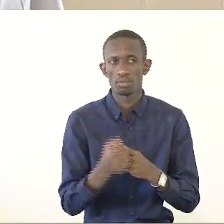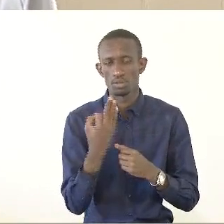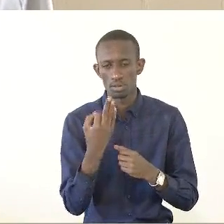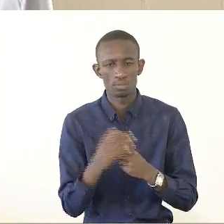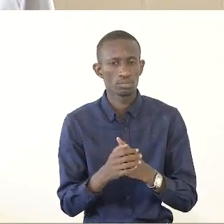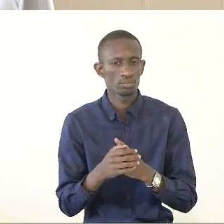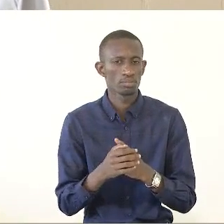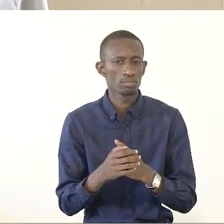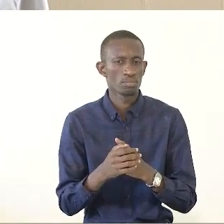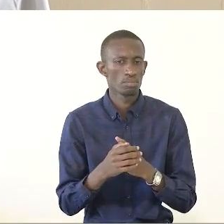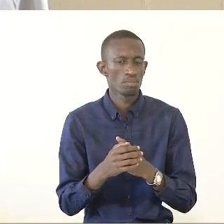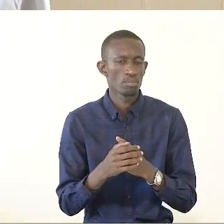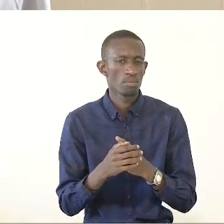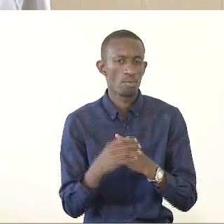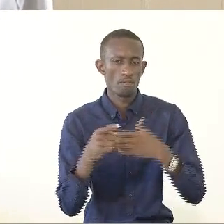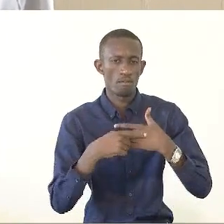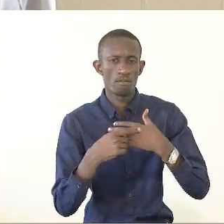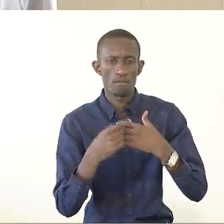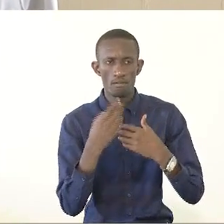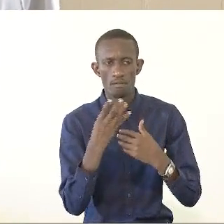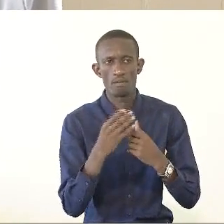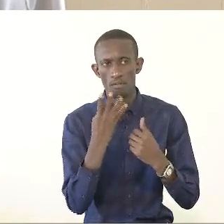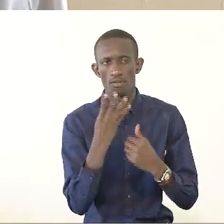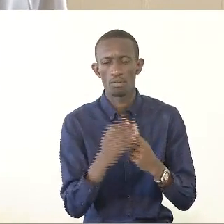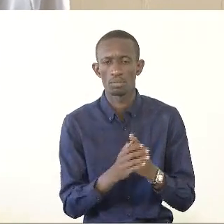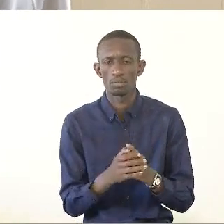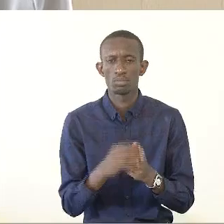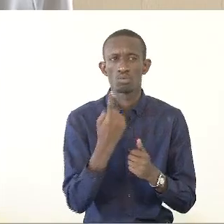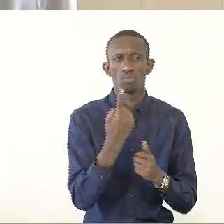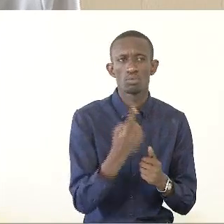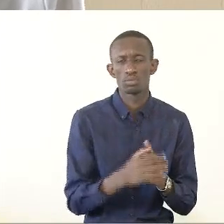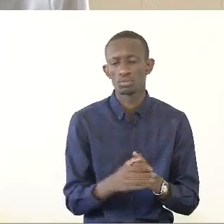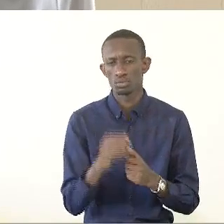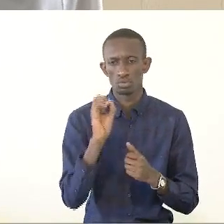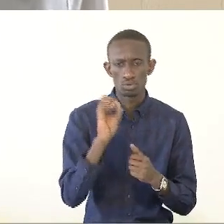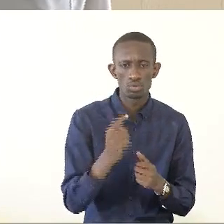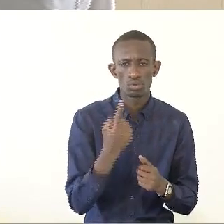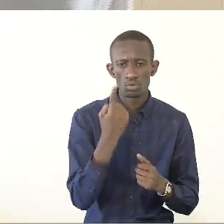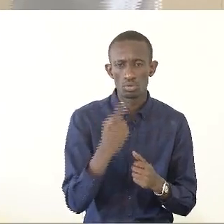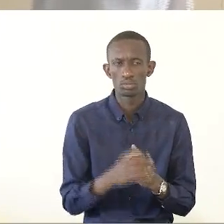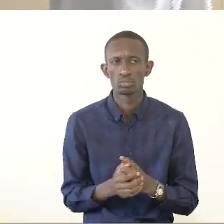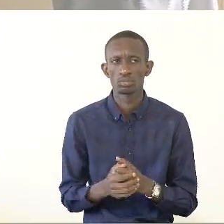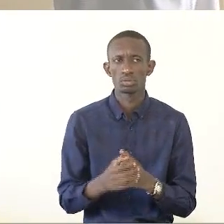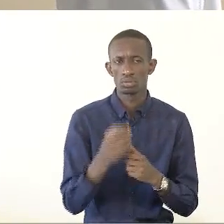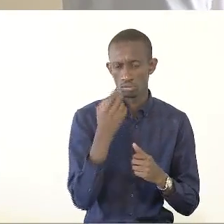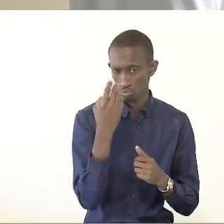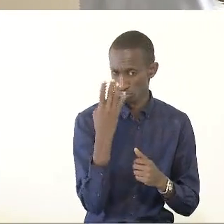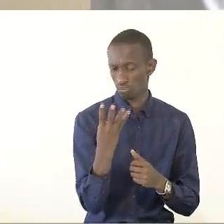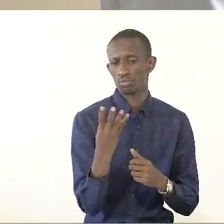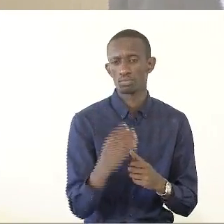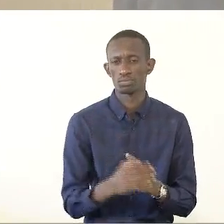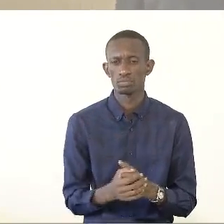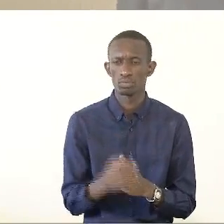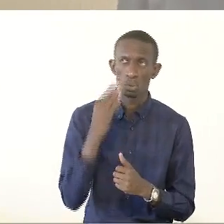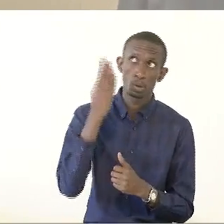squared, it is 1. Here we have 0. Here we have 1. And 2 squared gives 4. Do